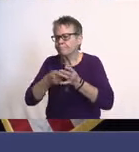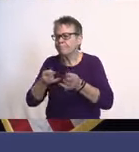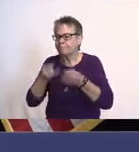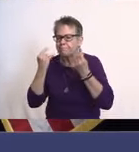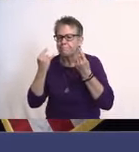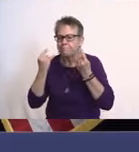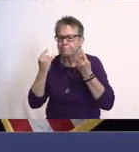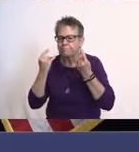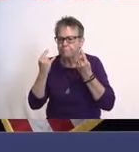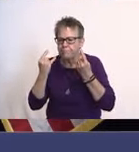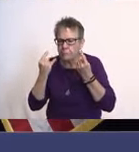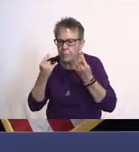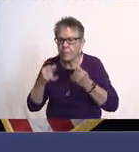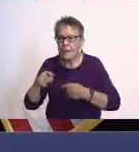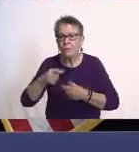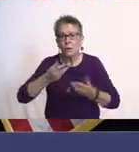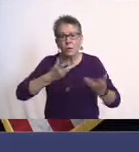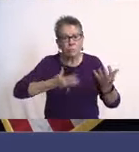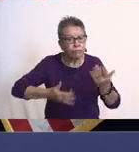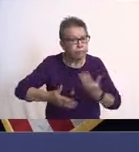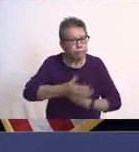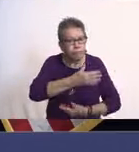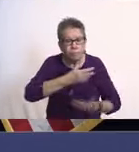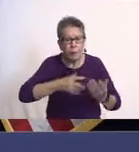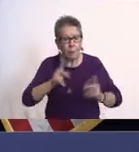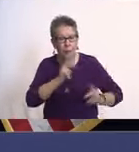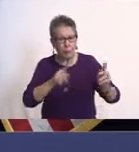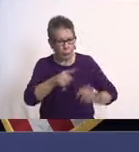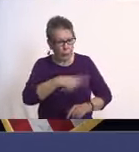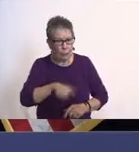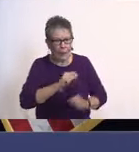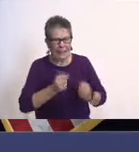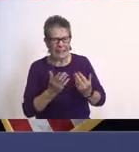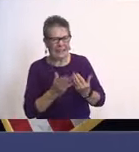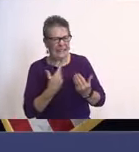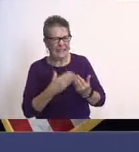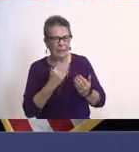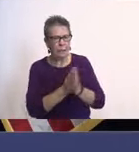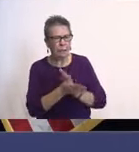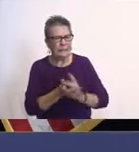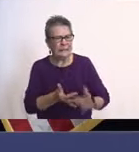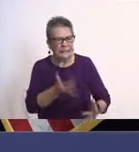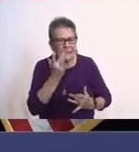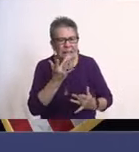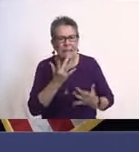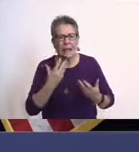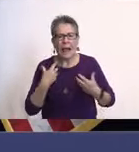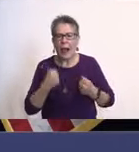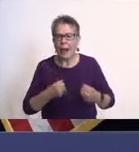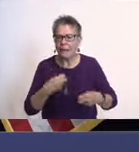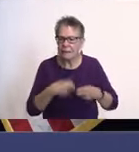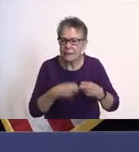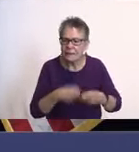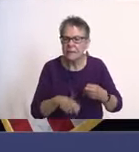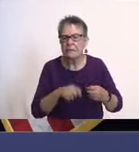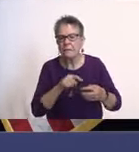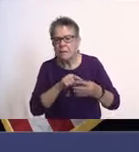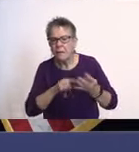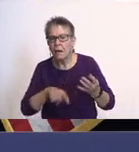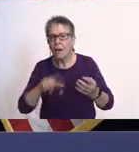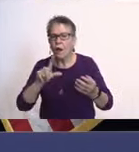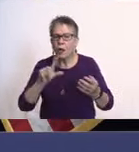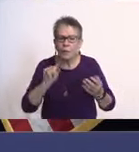comorbidities in a healthcare or long-term care setting, a congregate home, unvaccinated, not fully